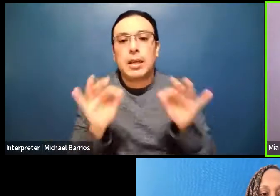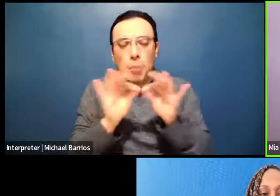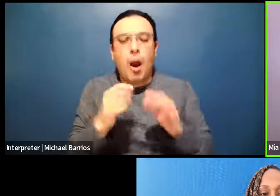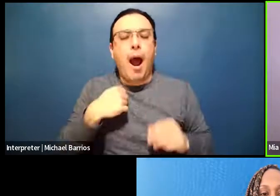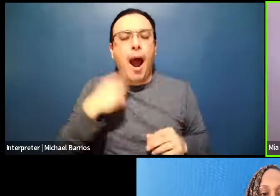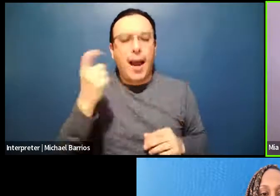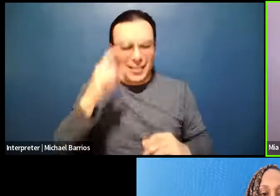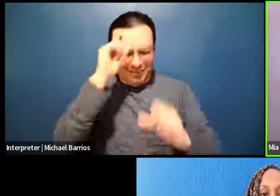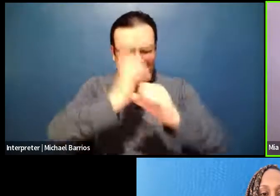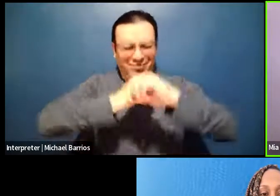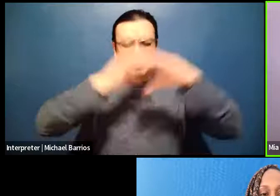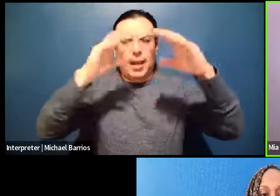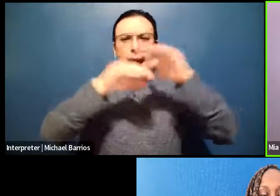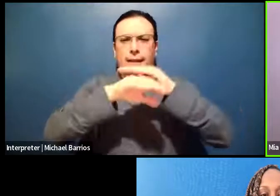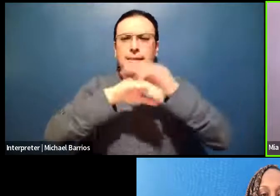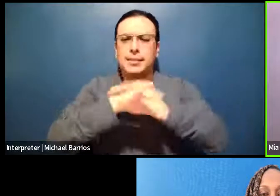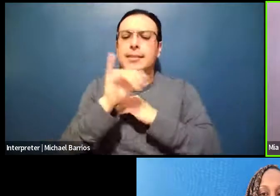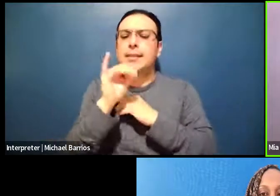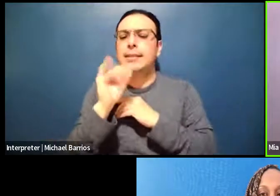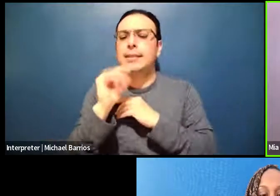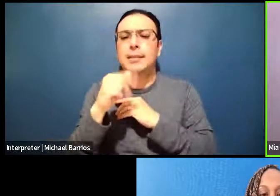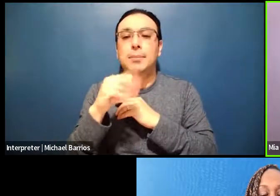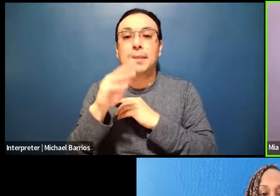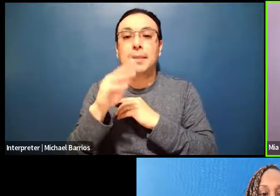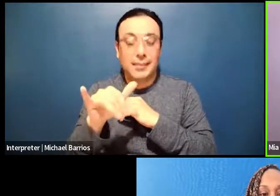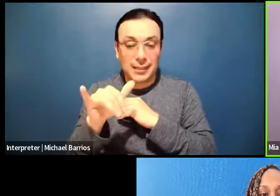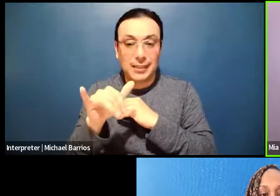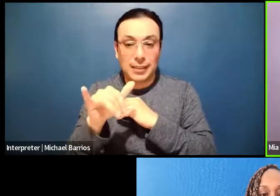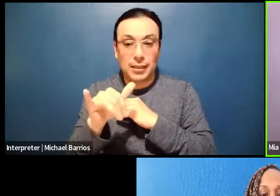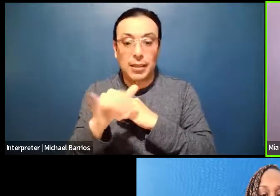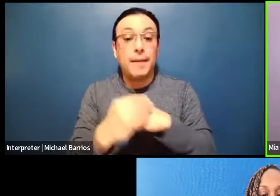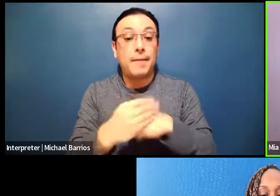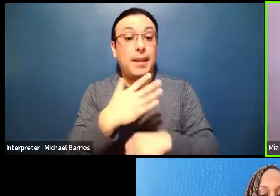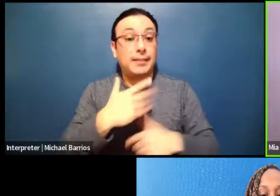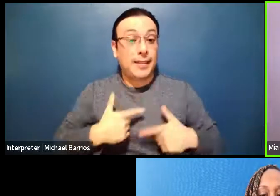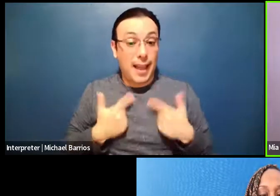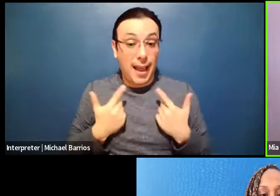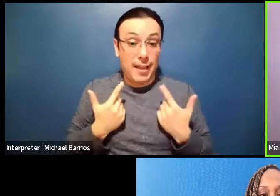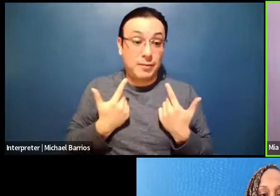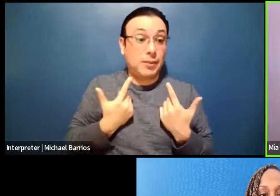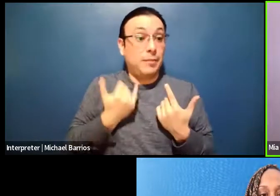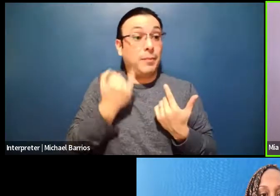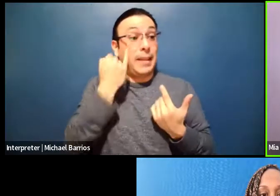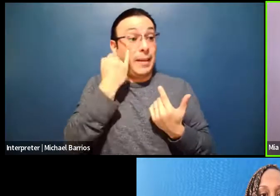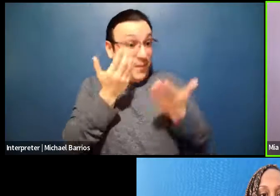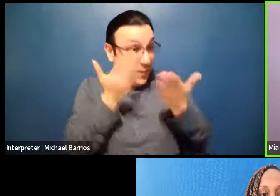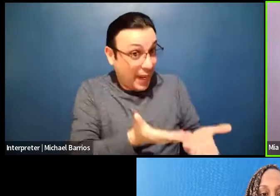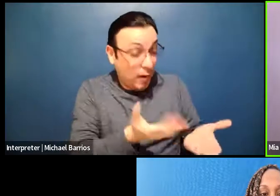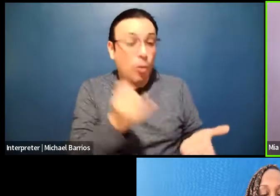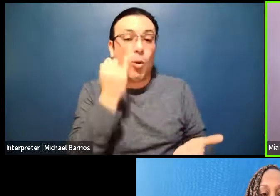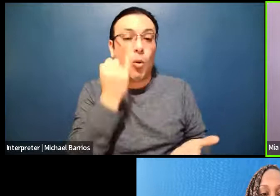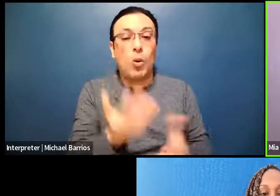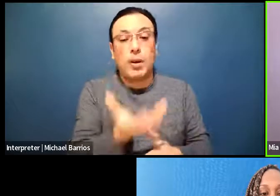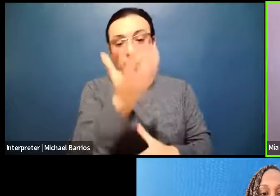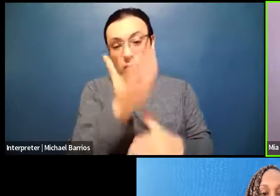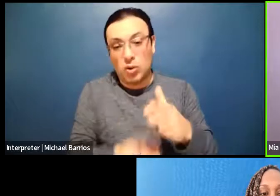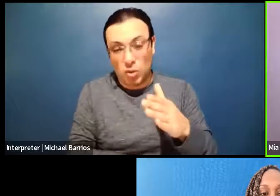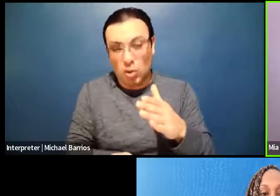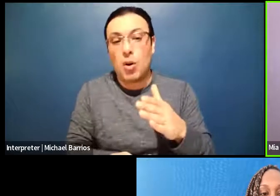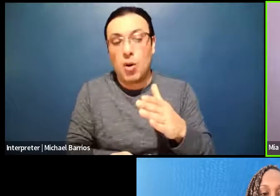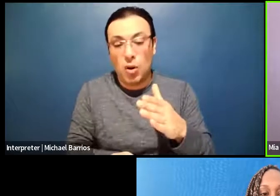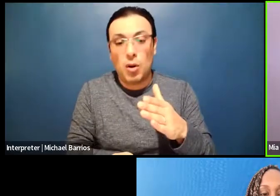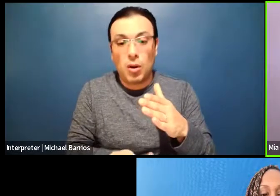intimacy and how it affects our lives, both in its presence and in its absence. In my essay,